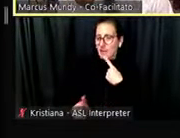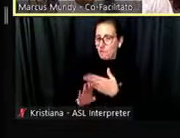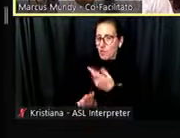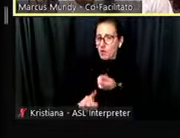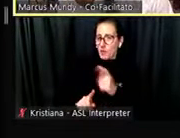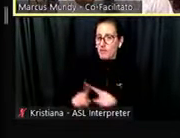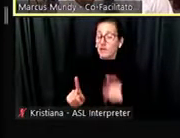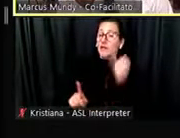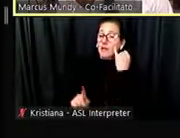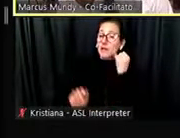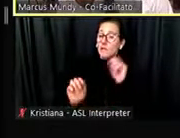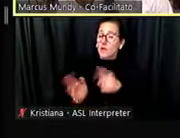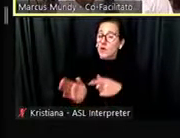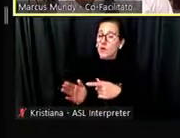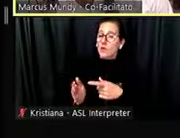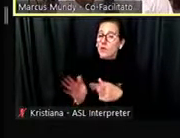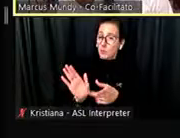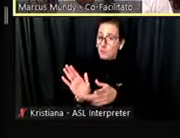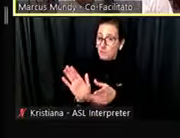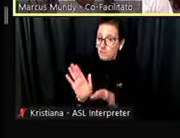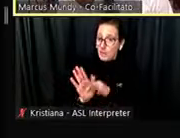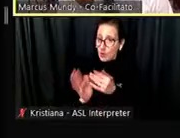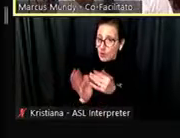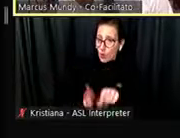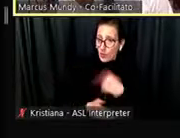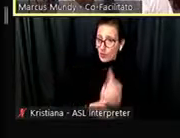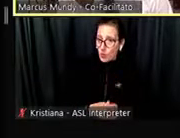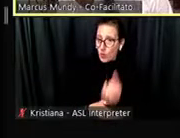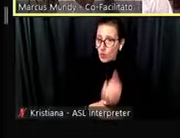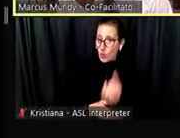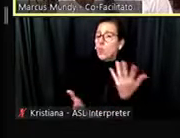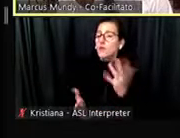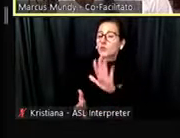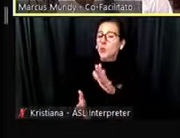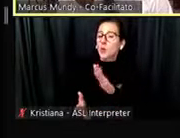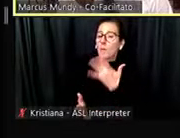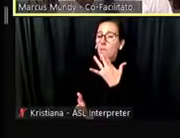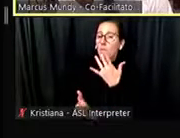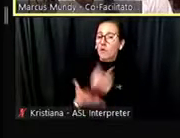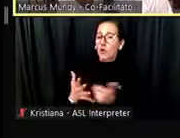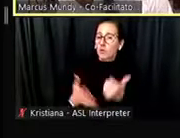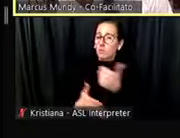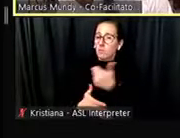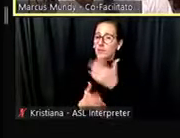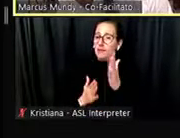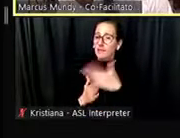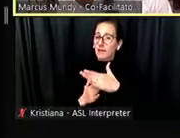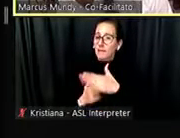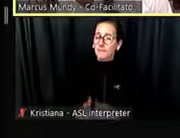would you focus on as a community? And so we'll let this come in.